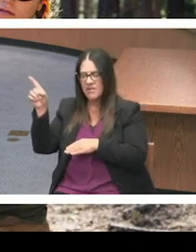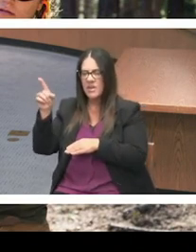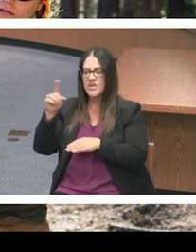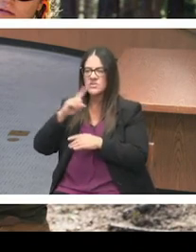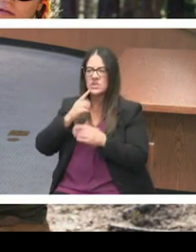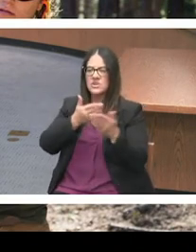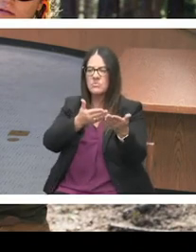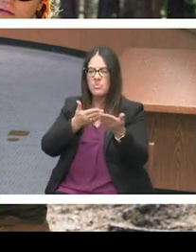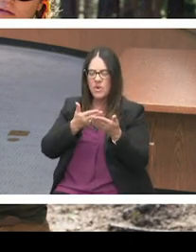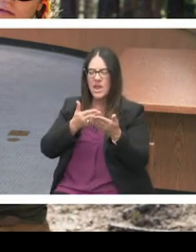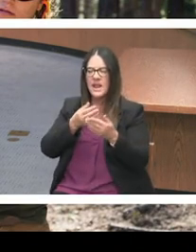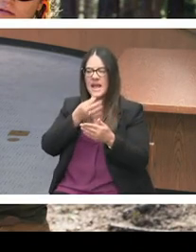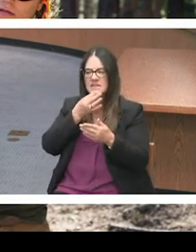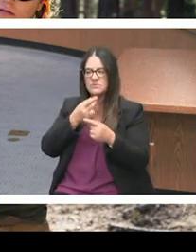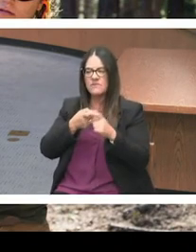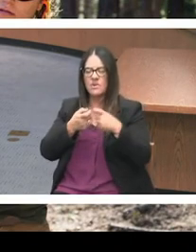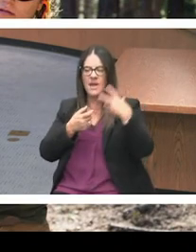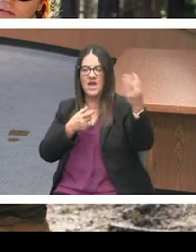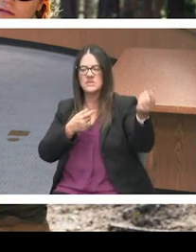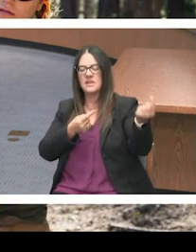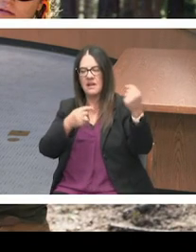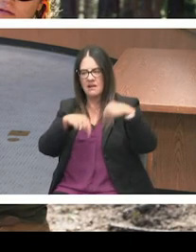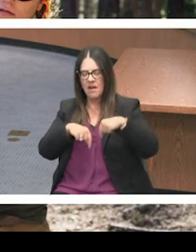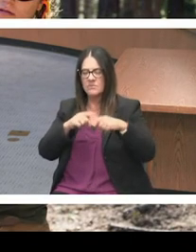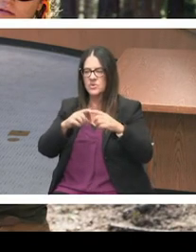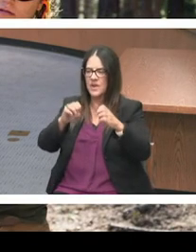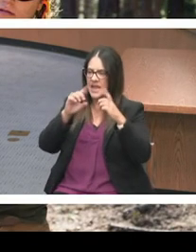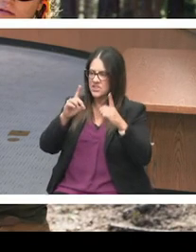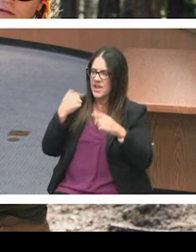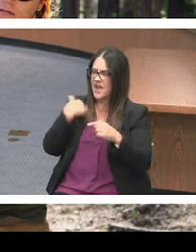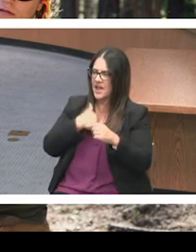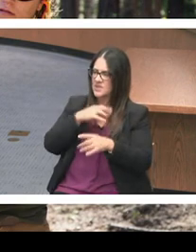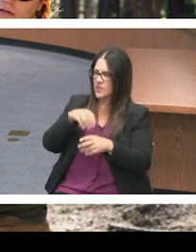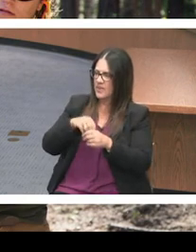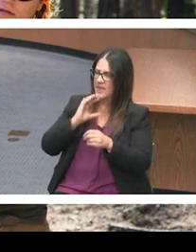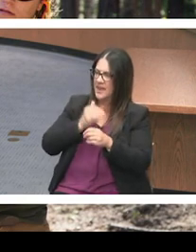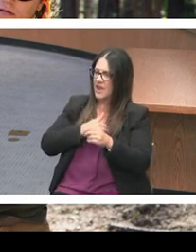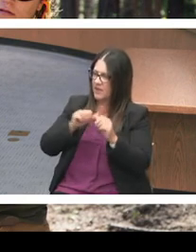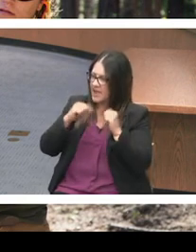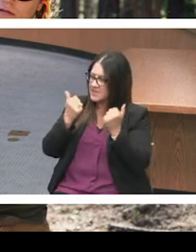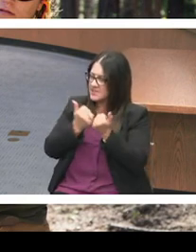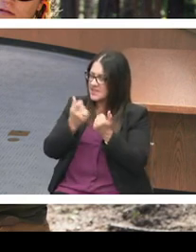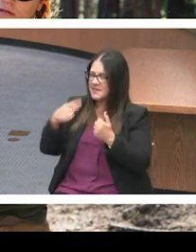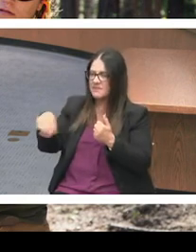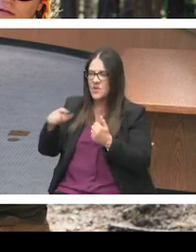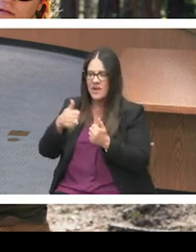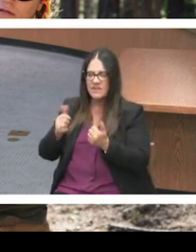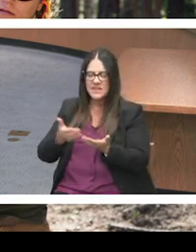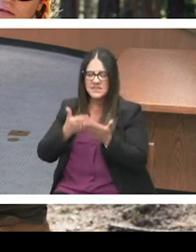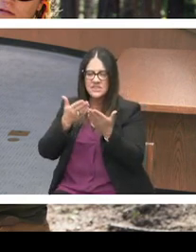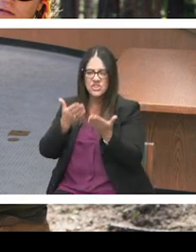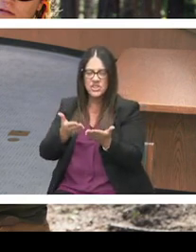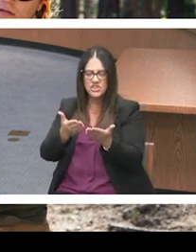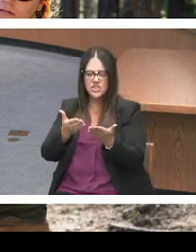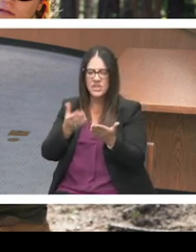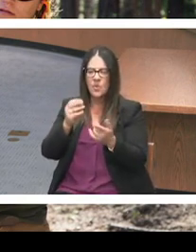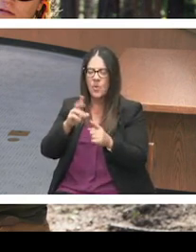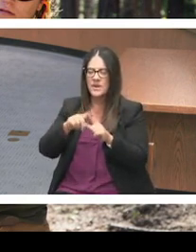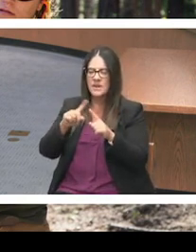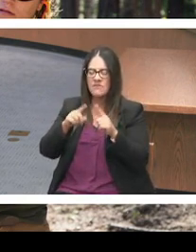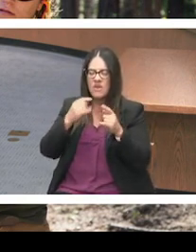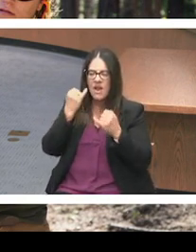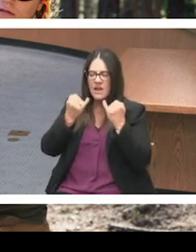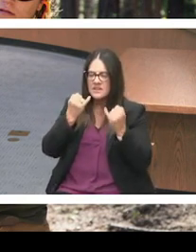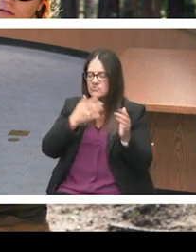experts from the outside to educate us within our agency. If you have any suggestions around ways that we